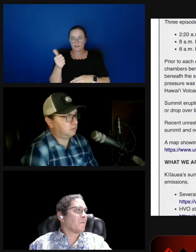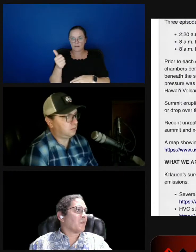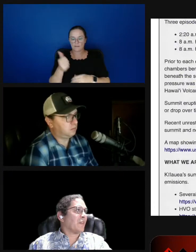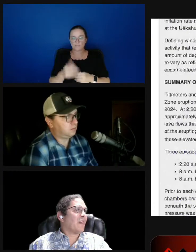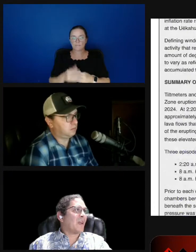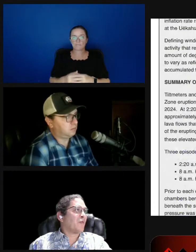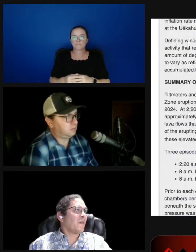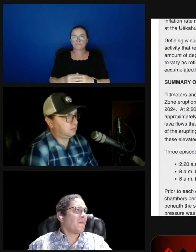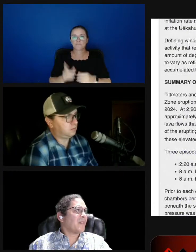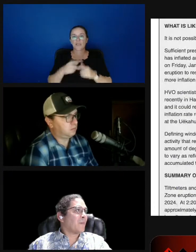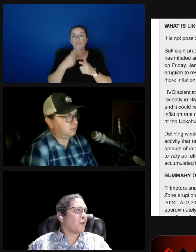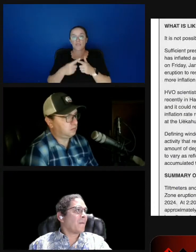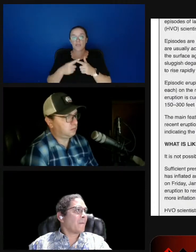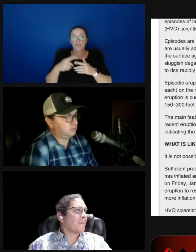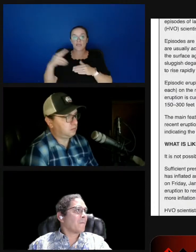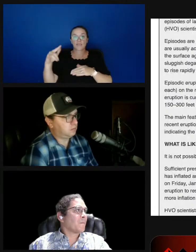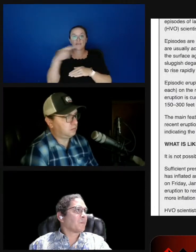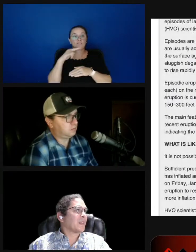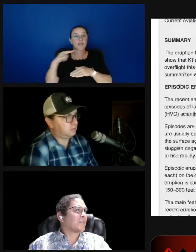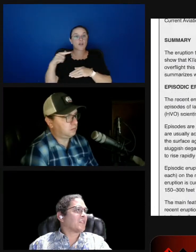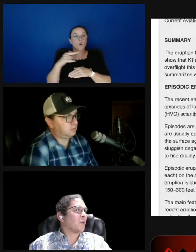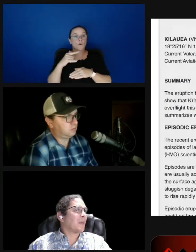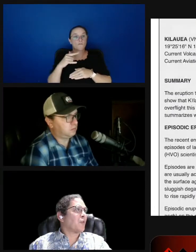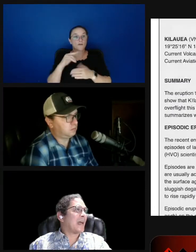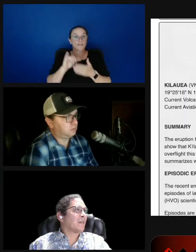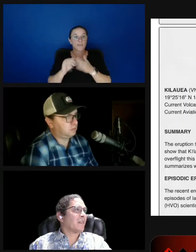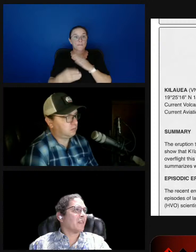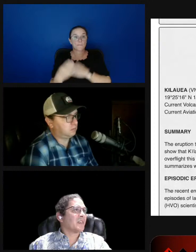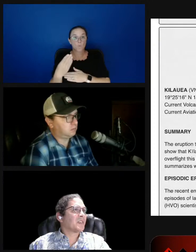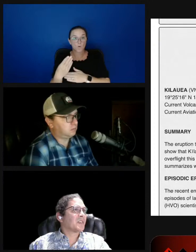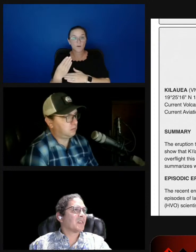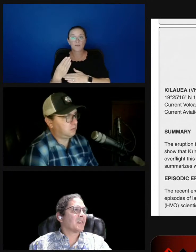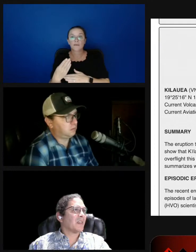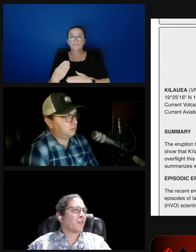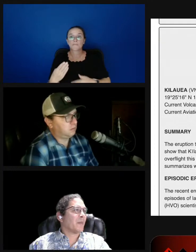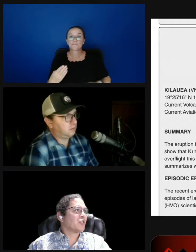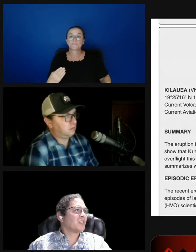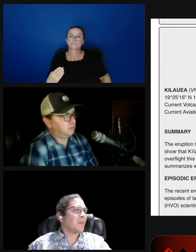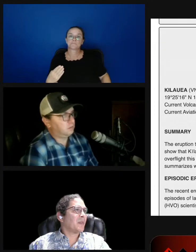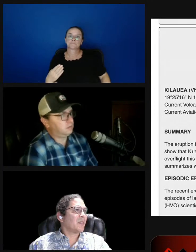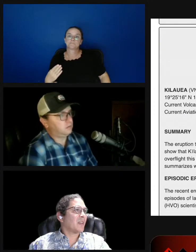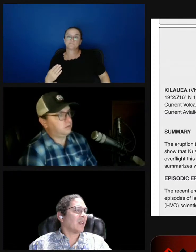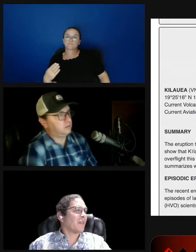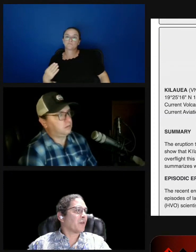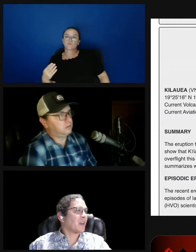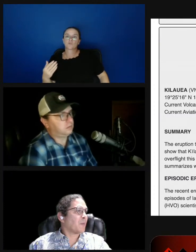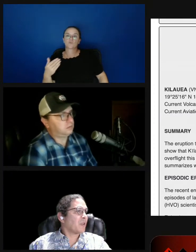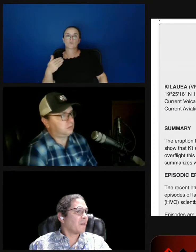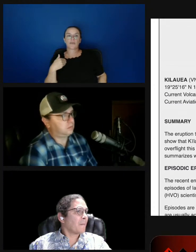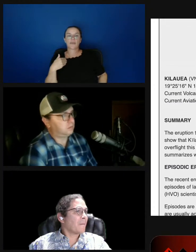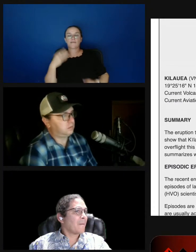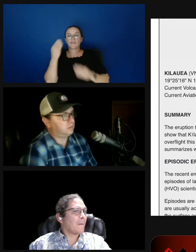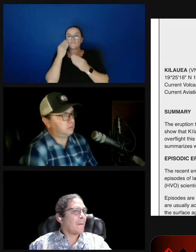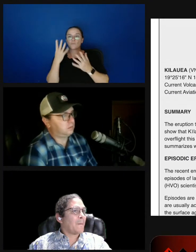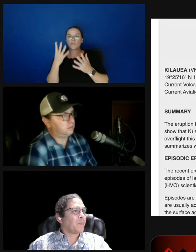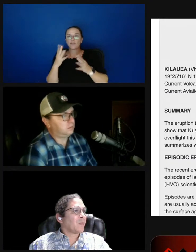Then they fly over that morning, and as a result, they put out this information statement at 11:30 in the